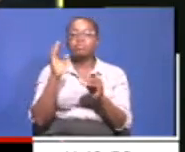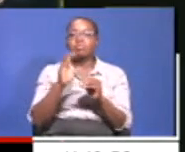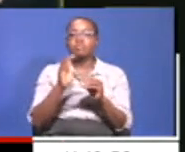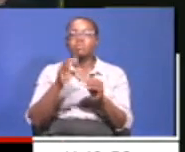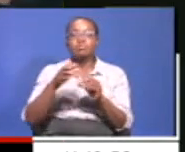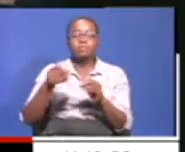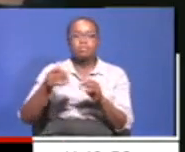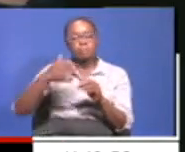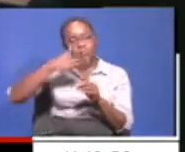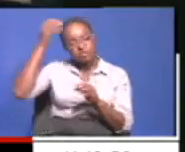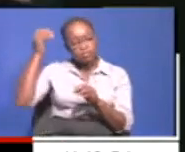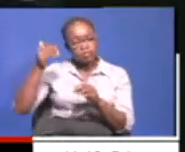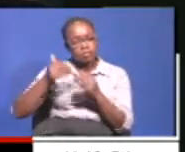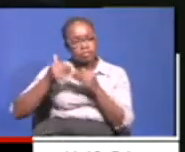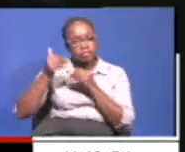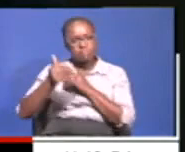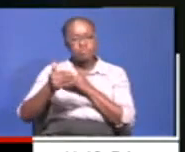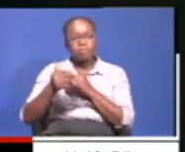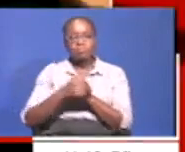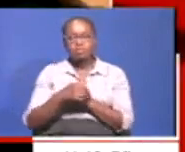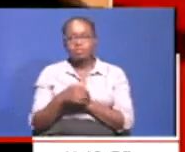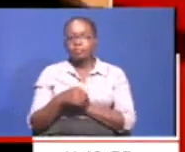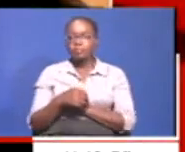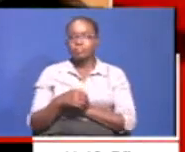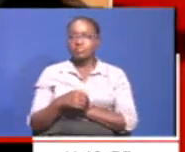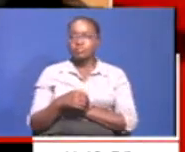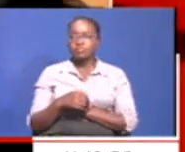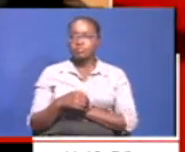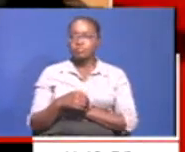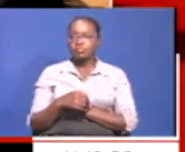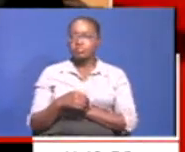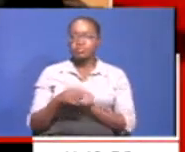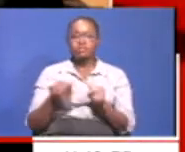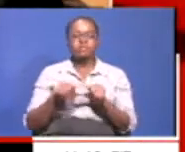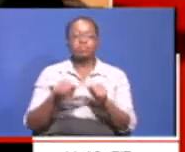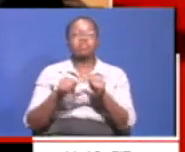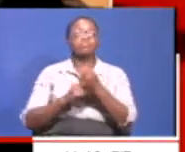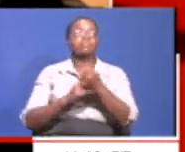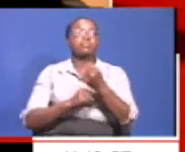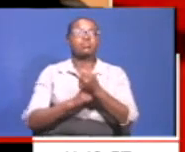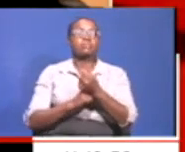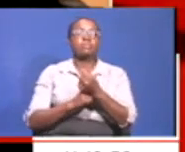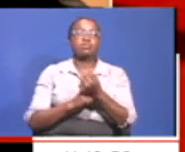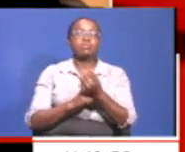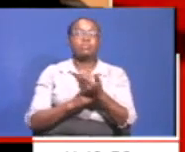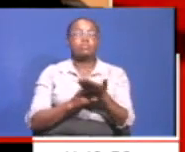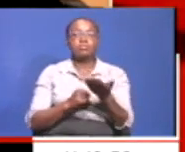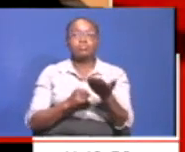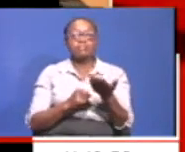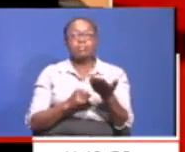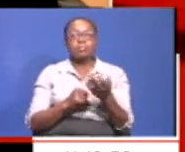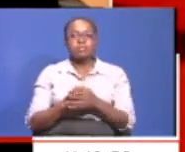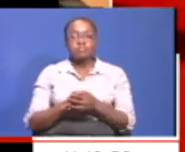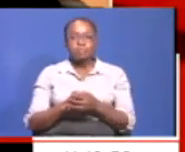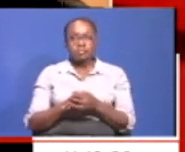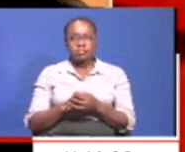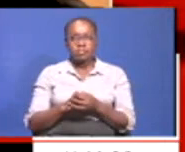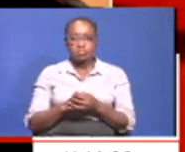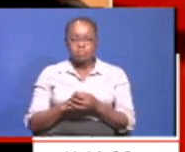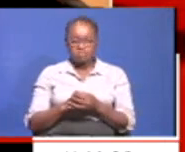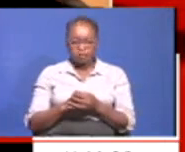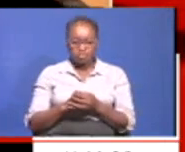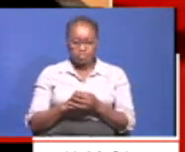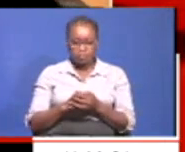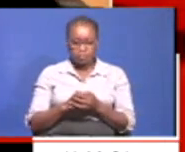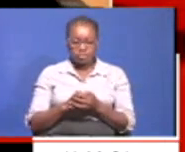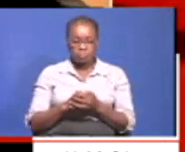the forefront. Thank you. All right. You're welcome. And we will continue supporting sport. And let me come to you, Lisa, now. And it's going